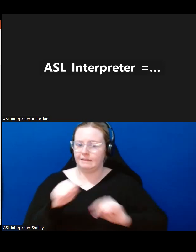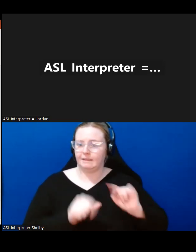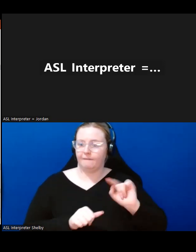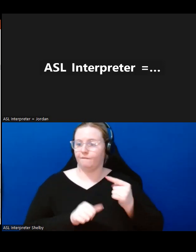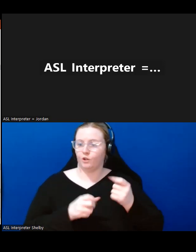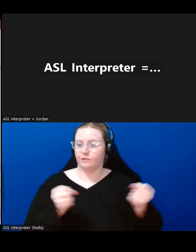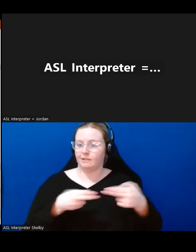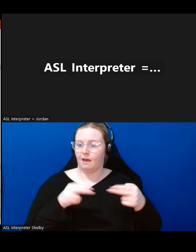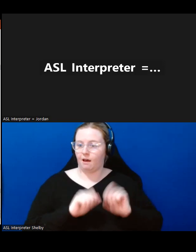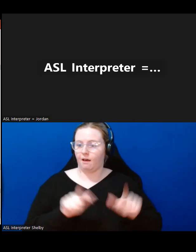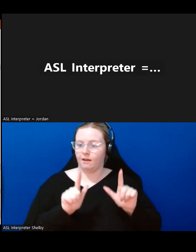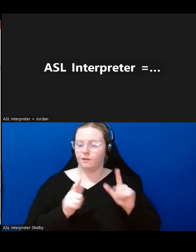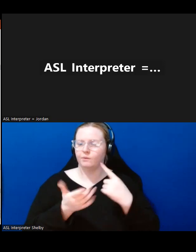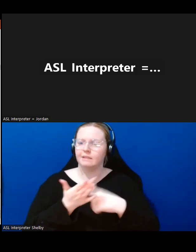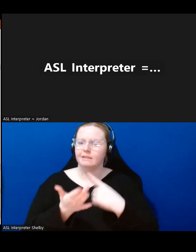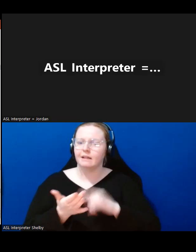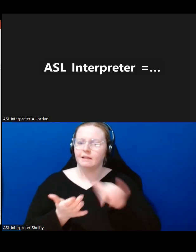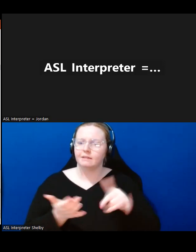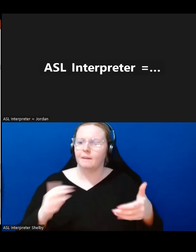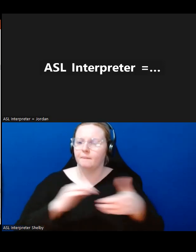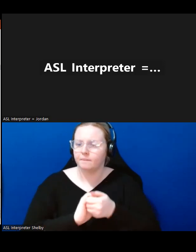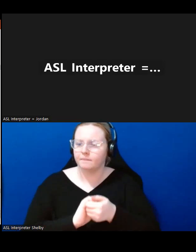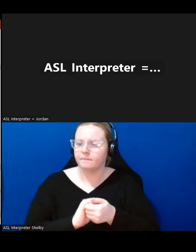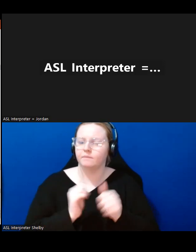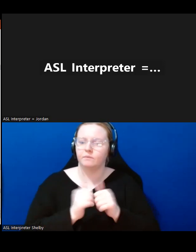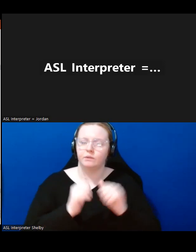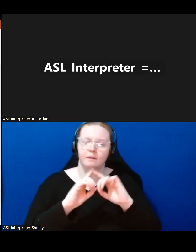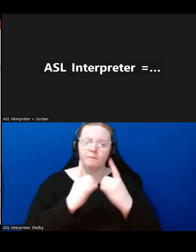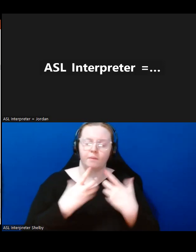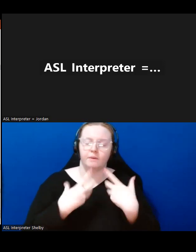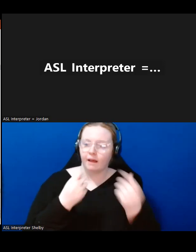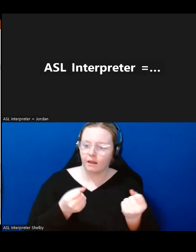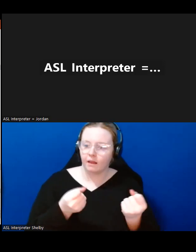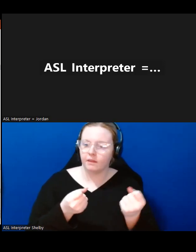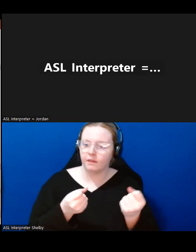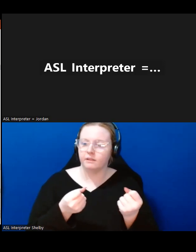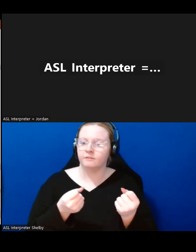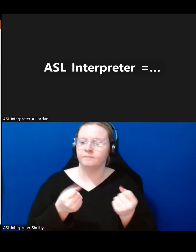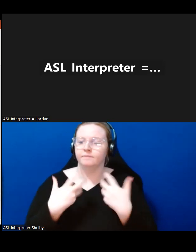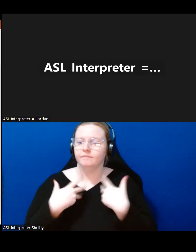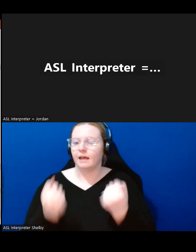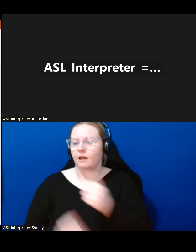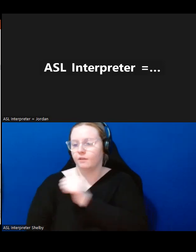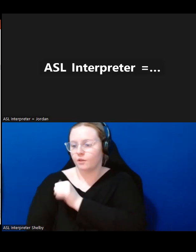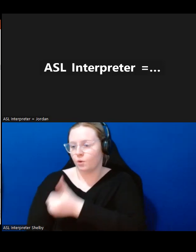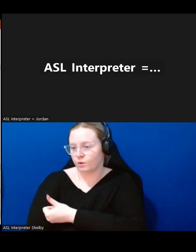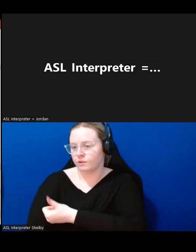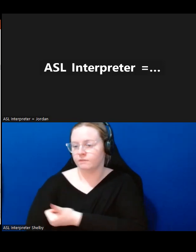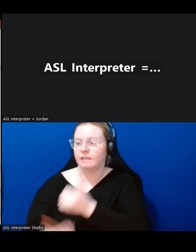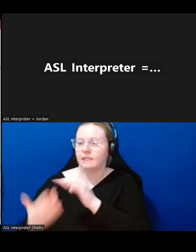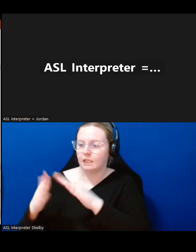multi-level partnership between with the Department of Health, the Health Authority, and the